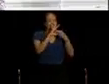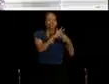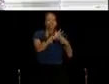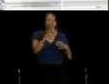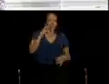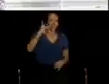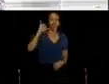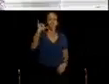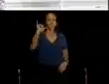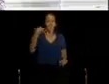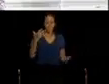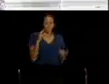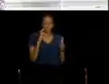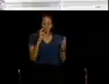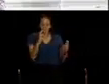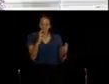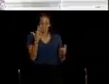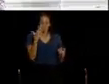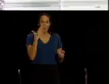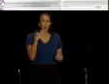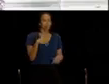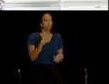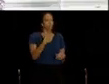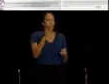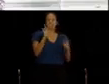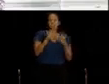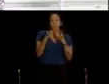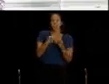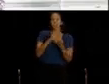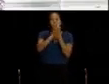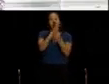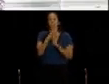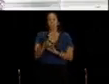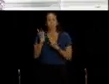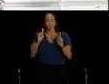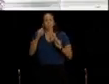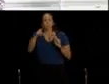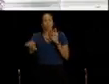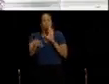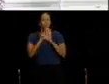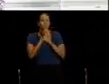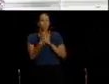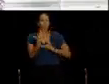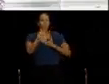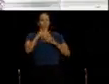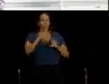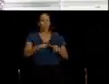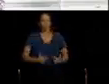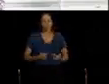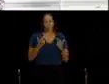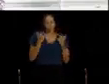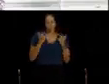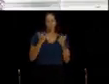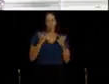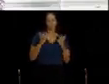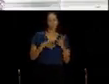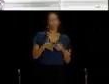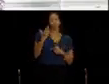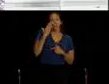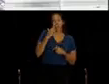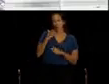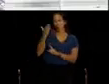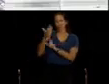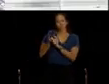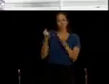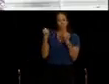you're born with, but also the family that you choose. And so I went through college having these people who had my back and again wanted me to